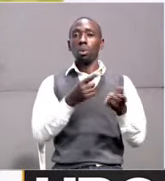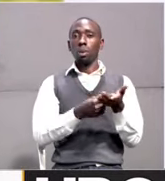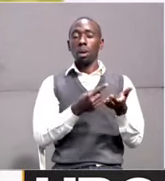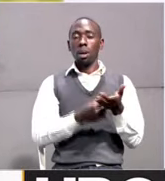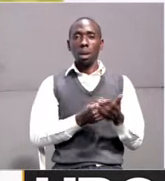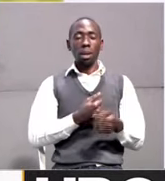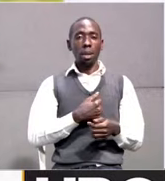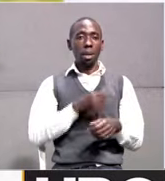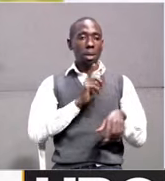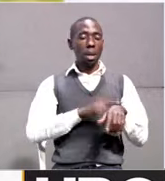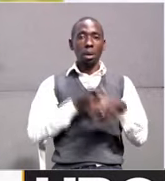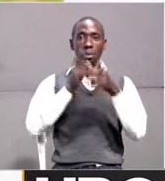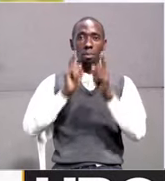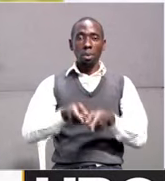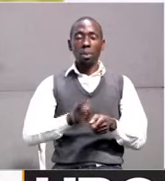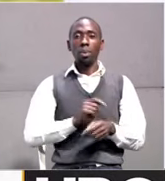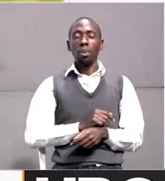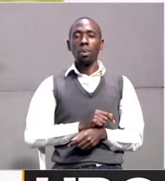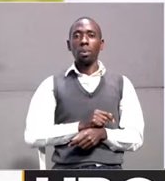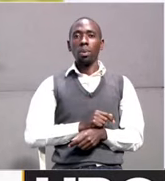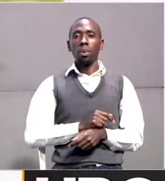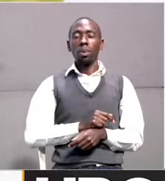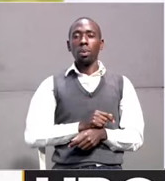found us when they interfered with us.